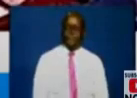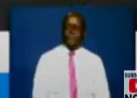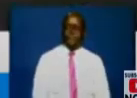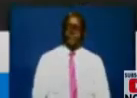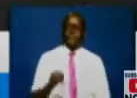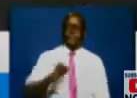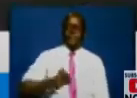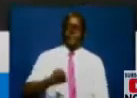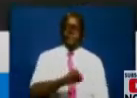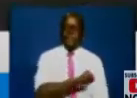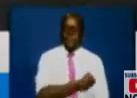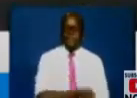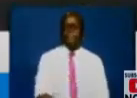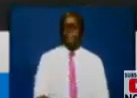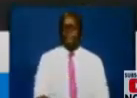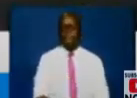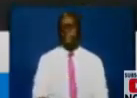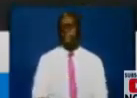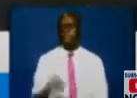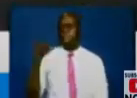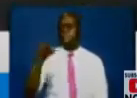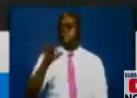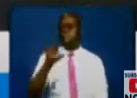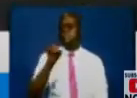Senator Gloria,